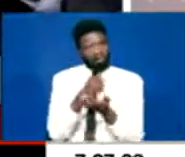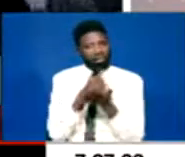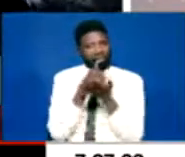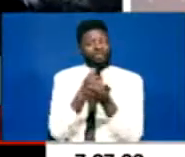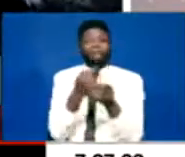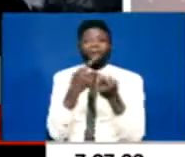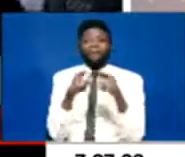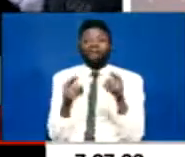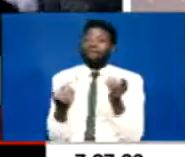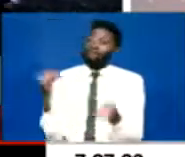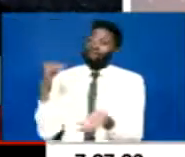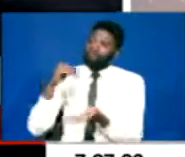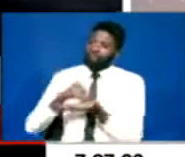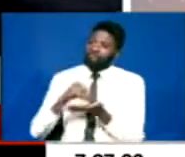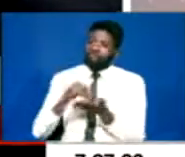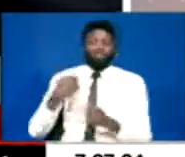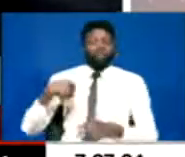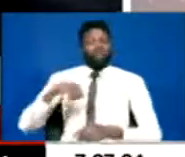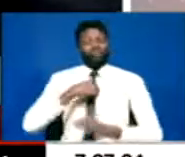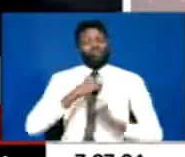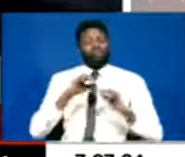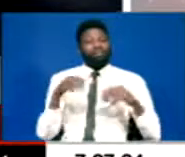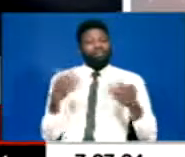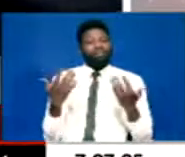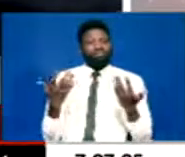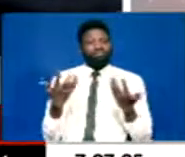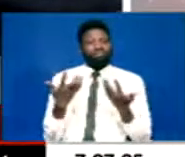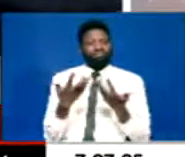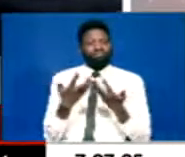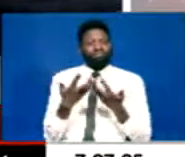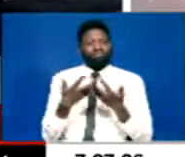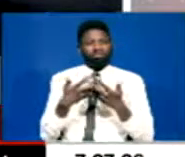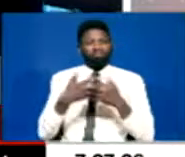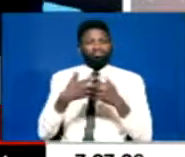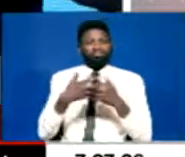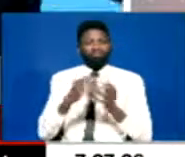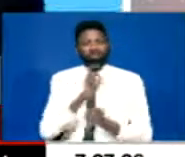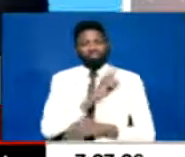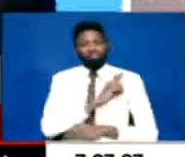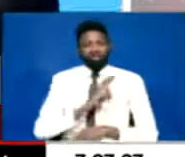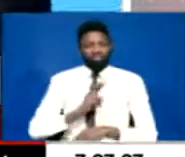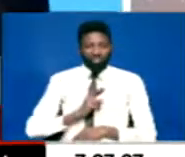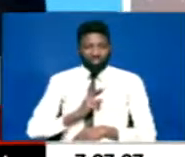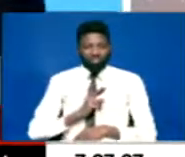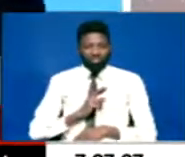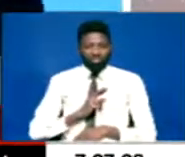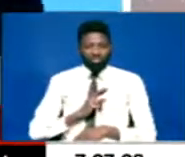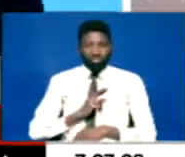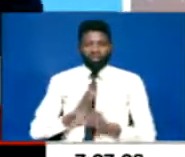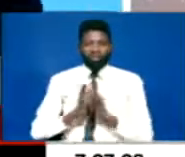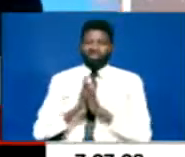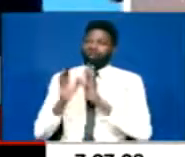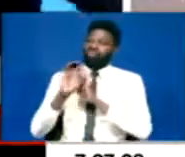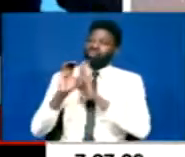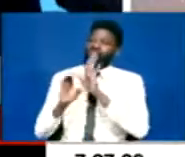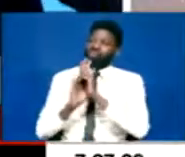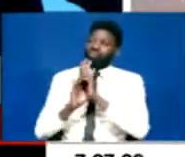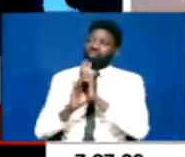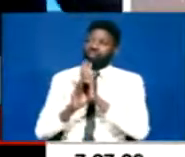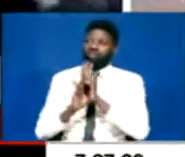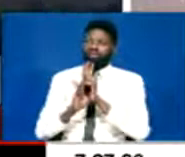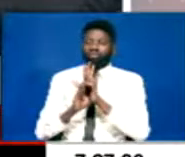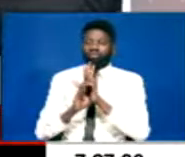again, how do we unmarry religion from the stipulation of a constitution that Kenya is a secular